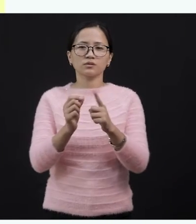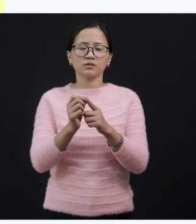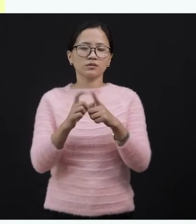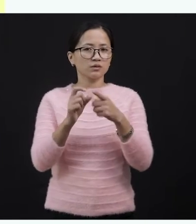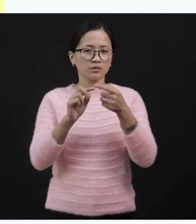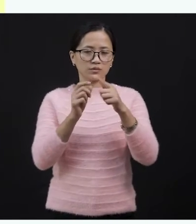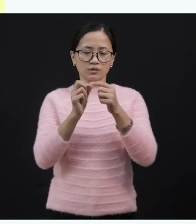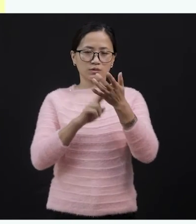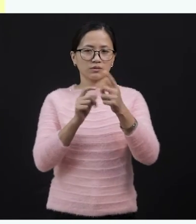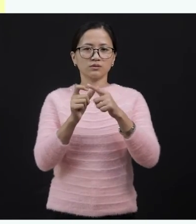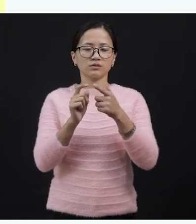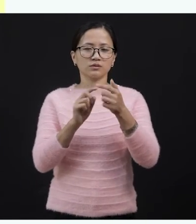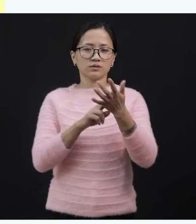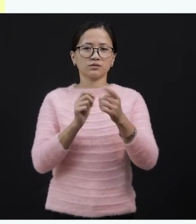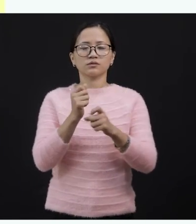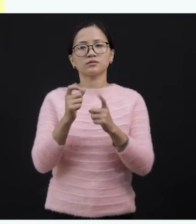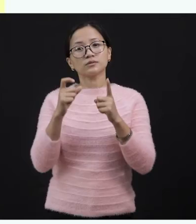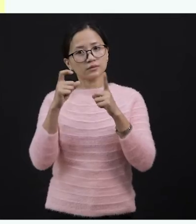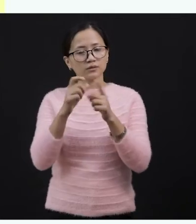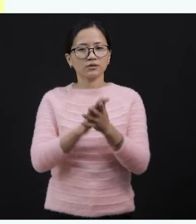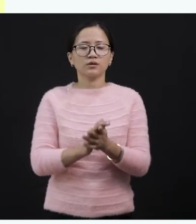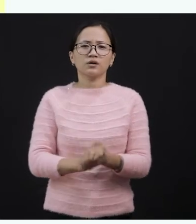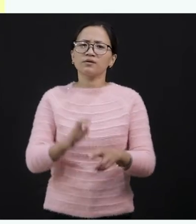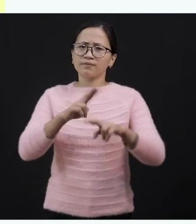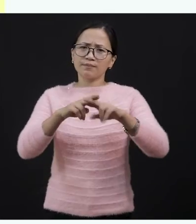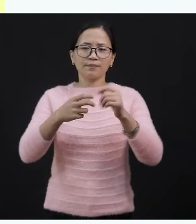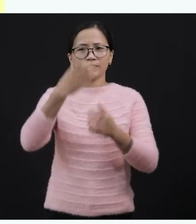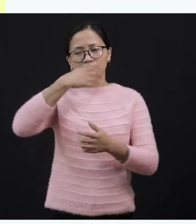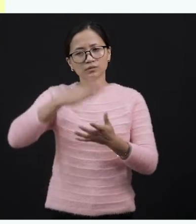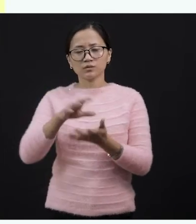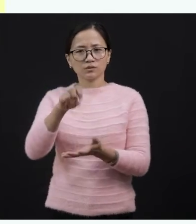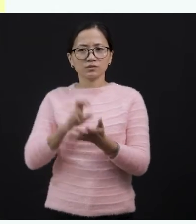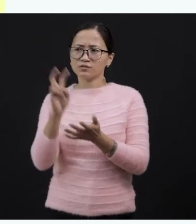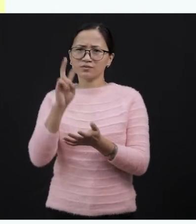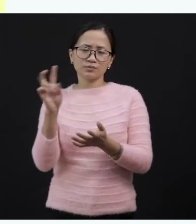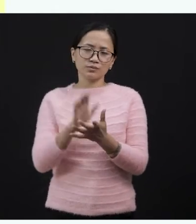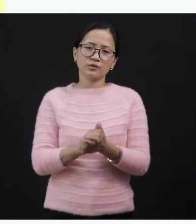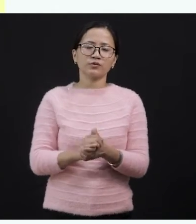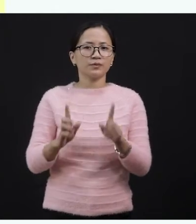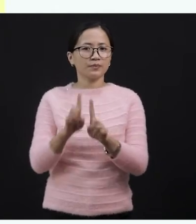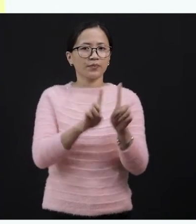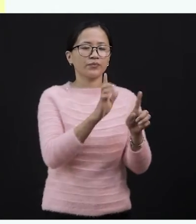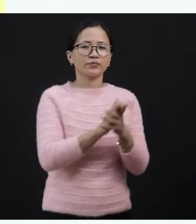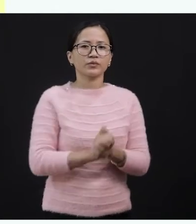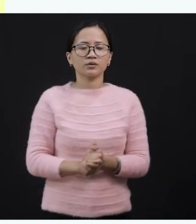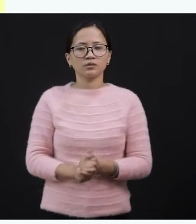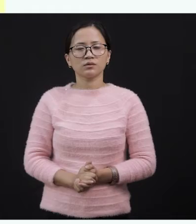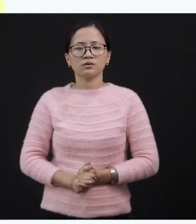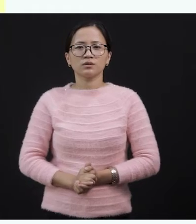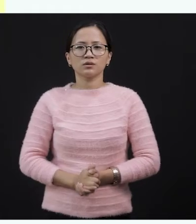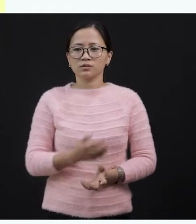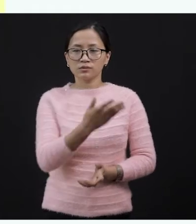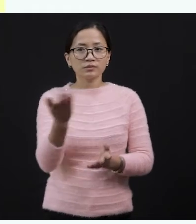wrong? All the vegetables, all the fruits we get from plants. But